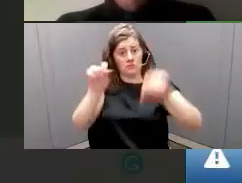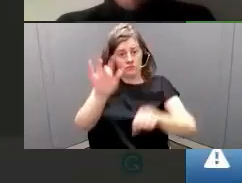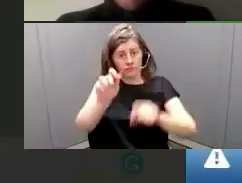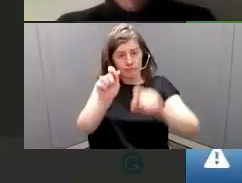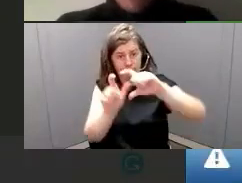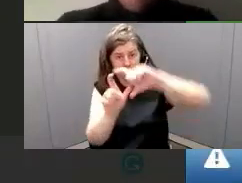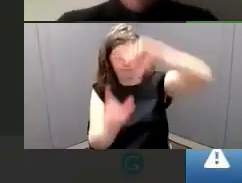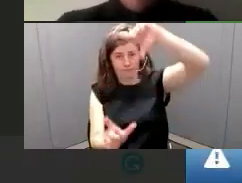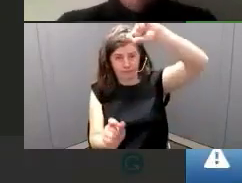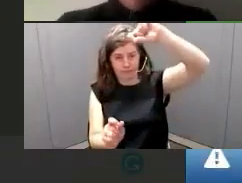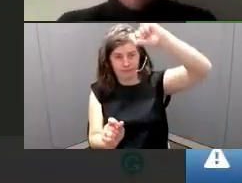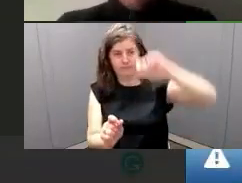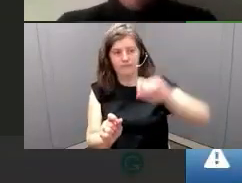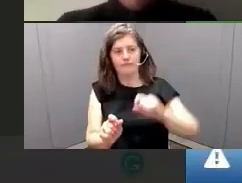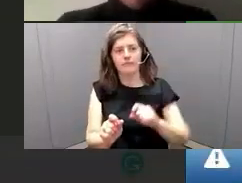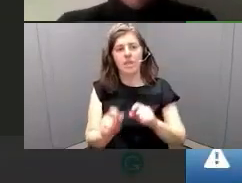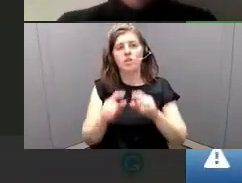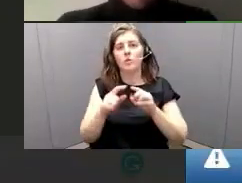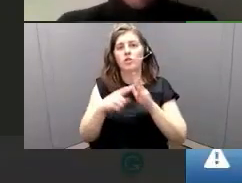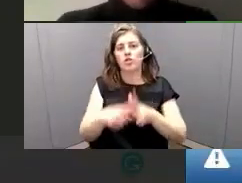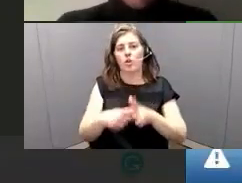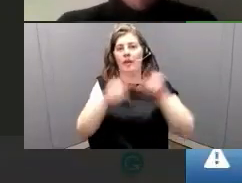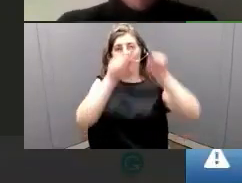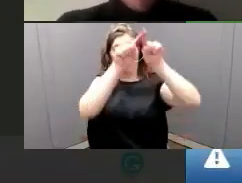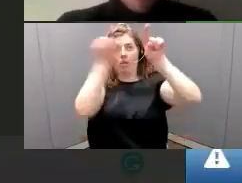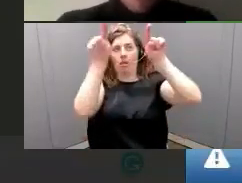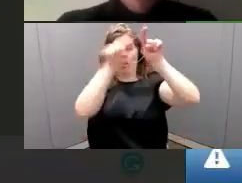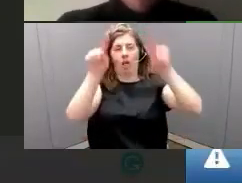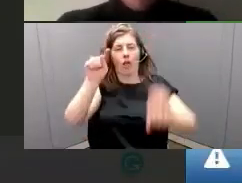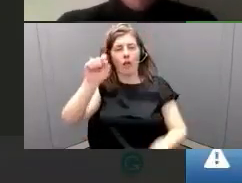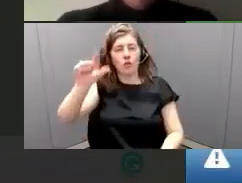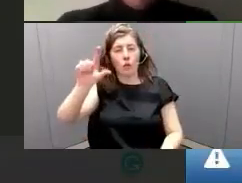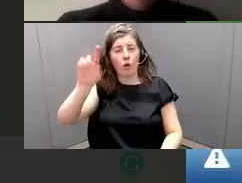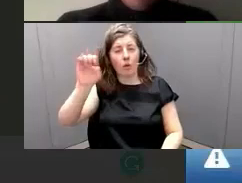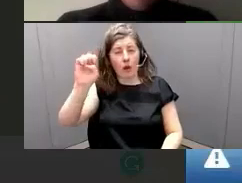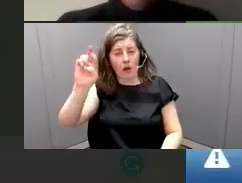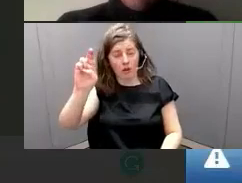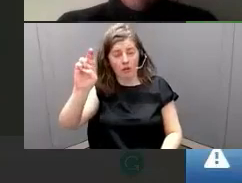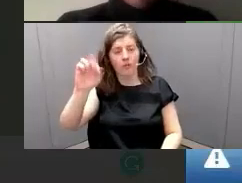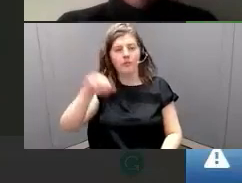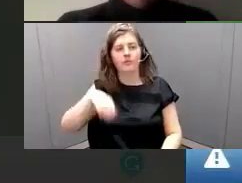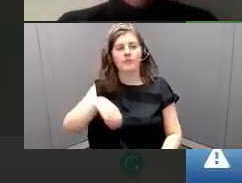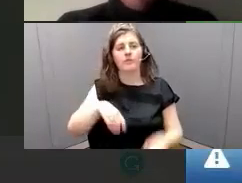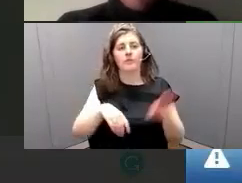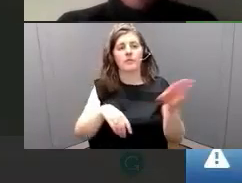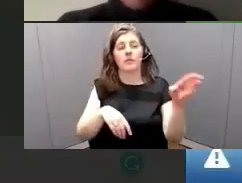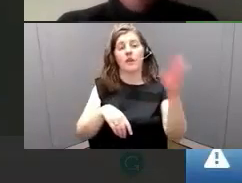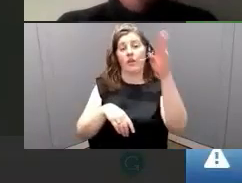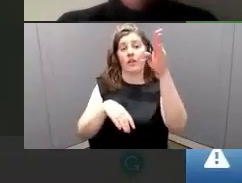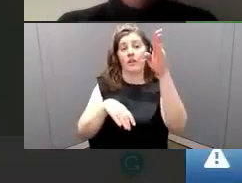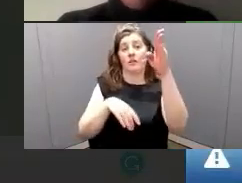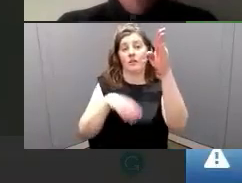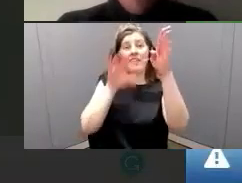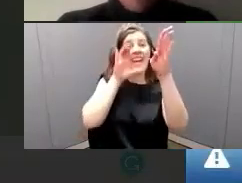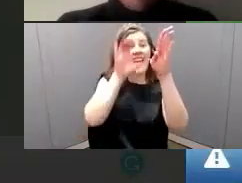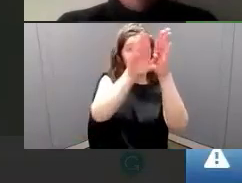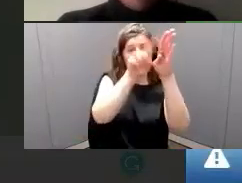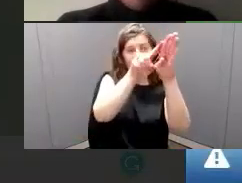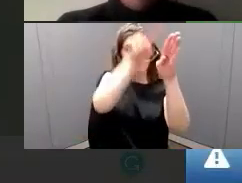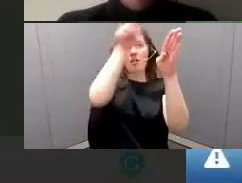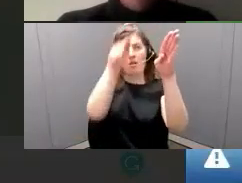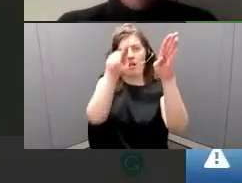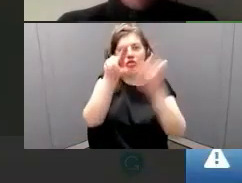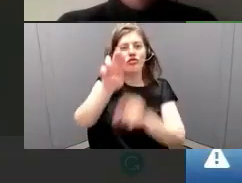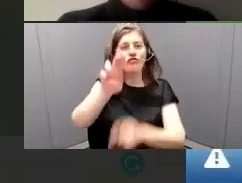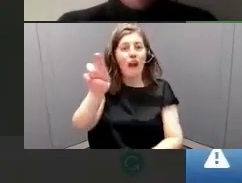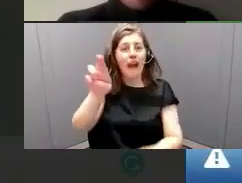bring up the WYSIWYG toolbar. And let's click the button to the right of Add Image,